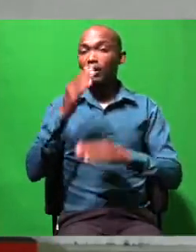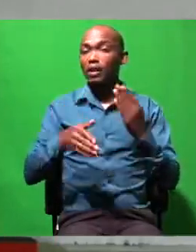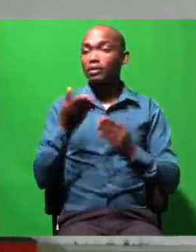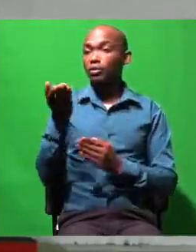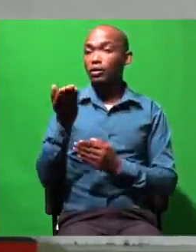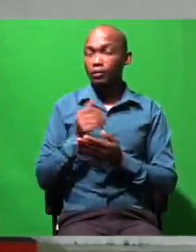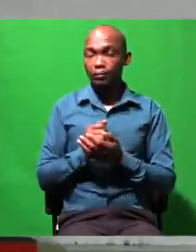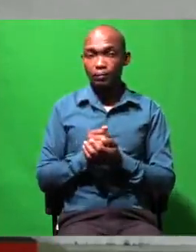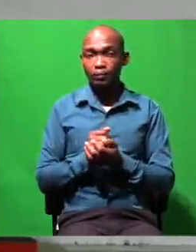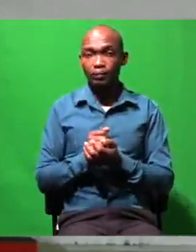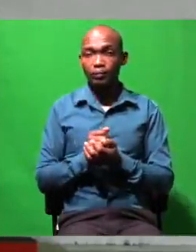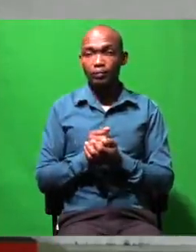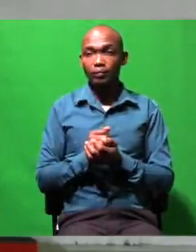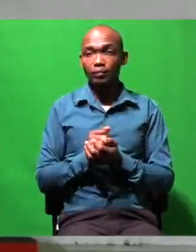one,